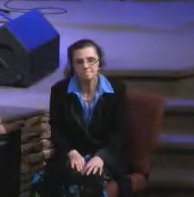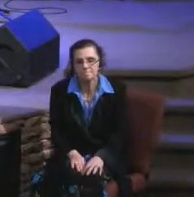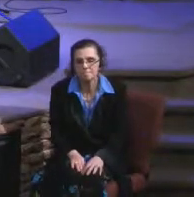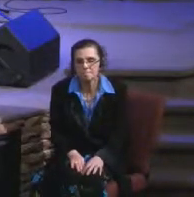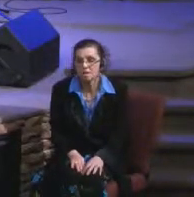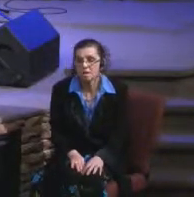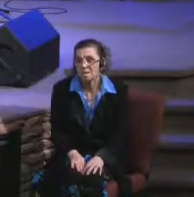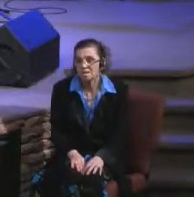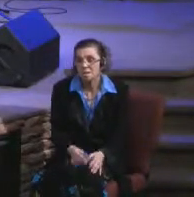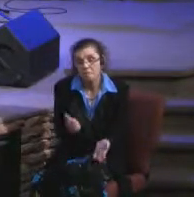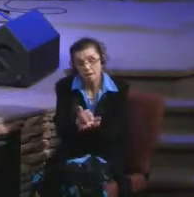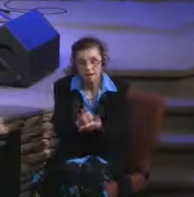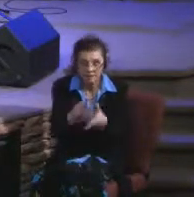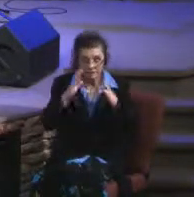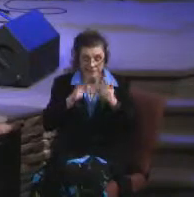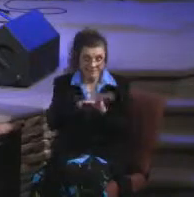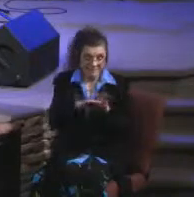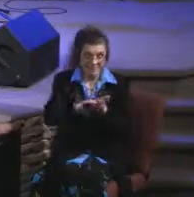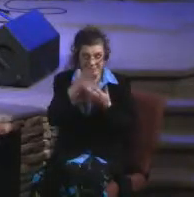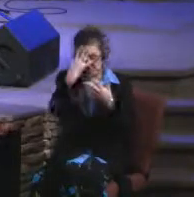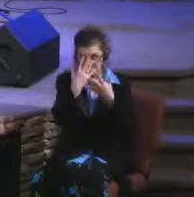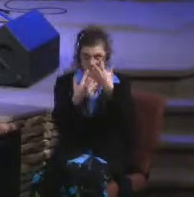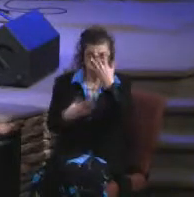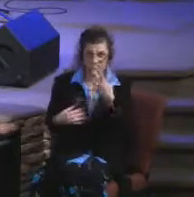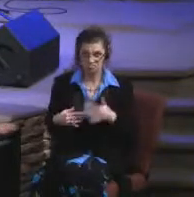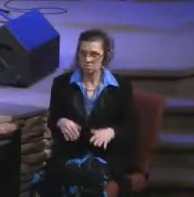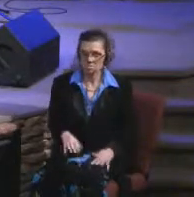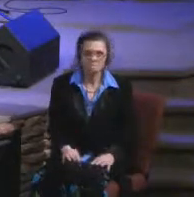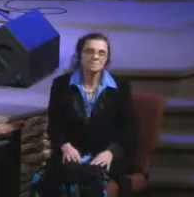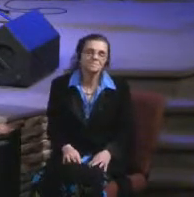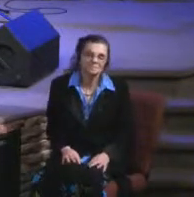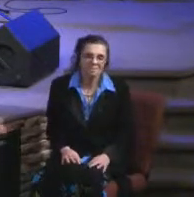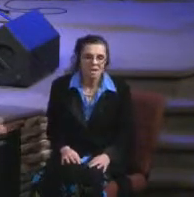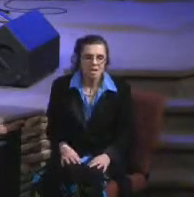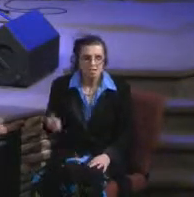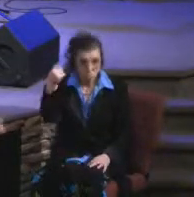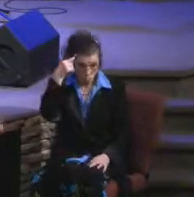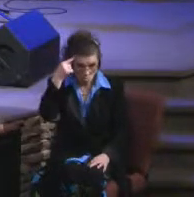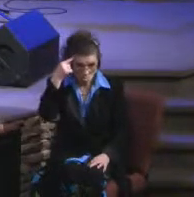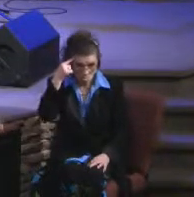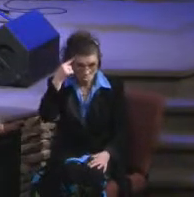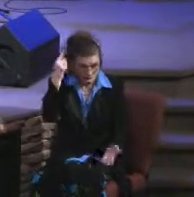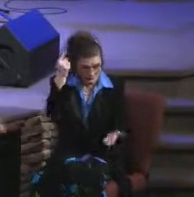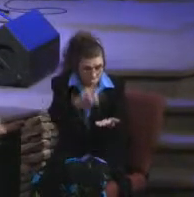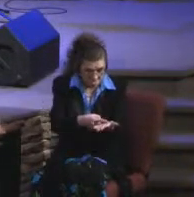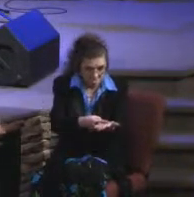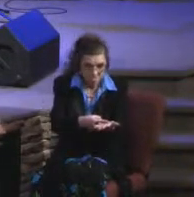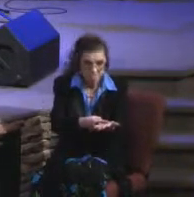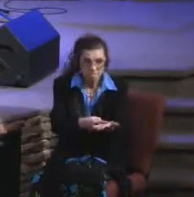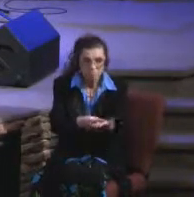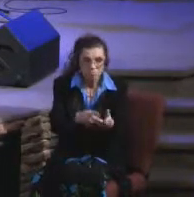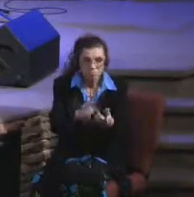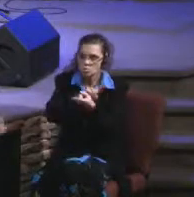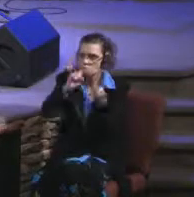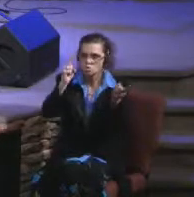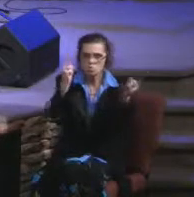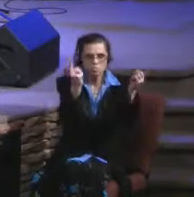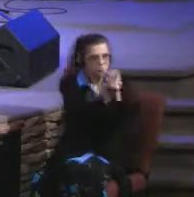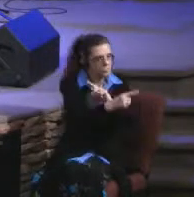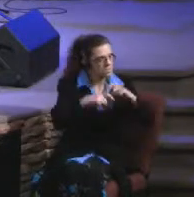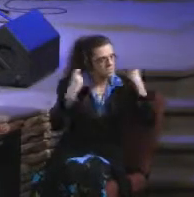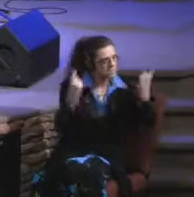Probably good to help clean stuff out. But until you make up your mind to turn away from the sin in your